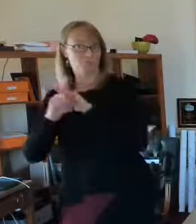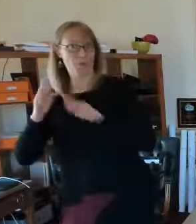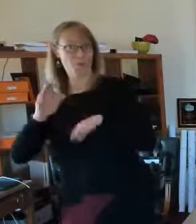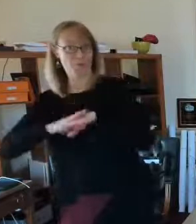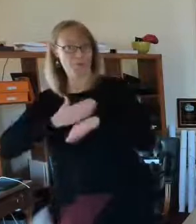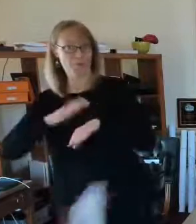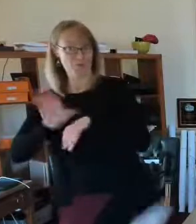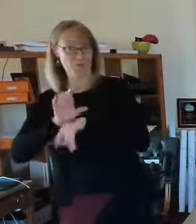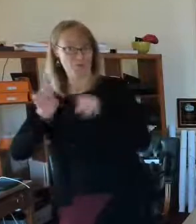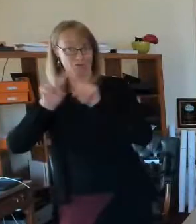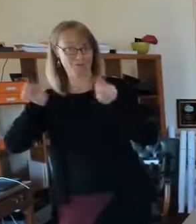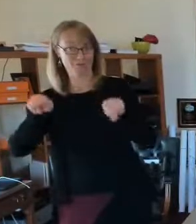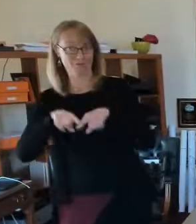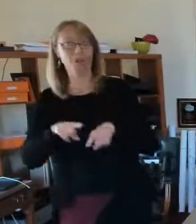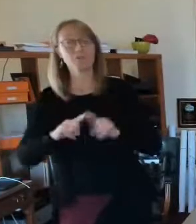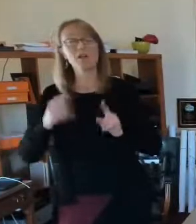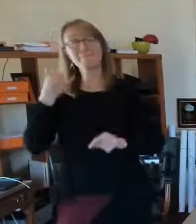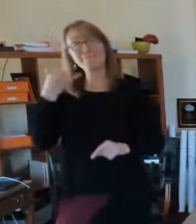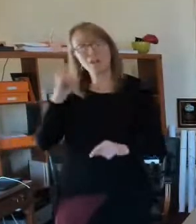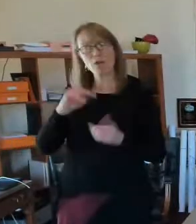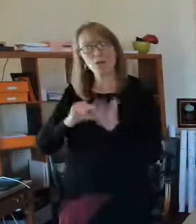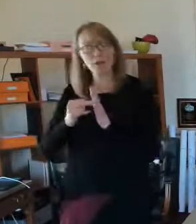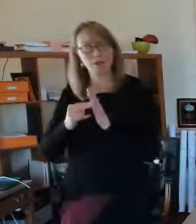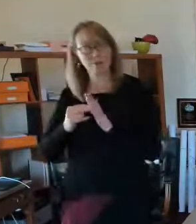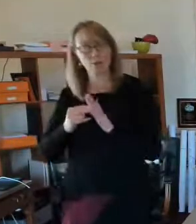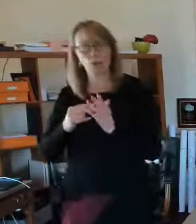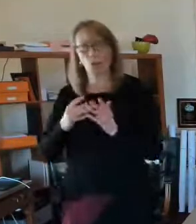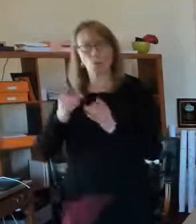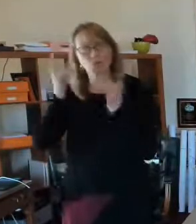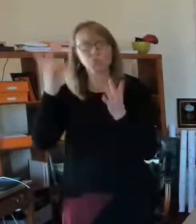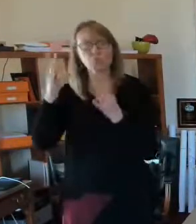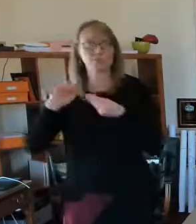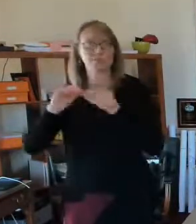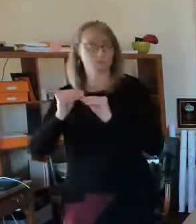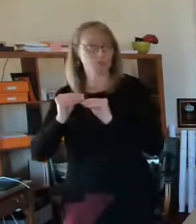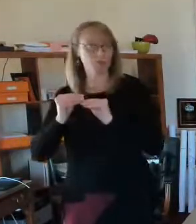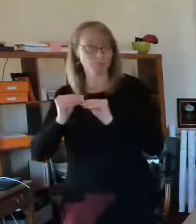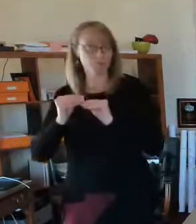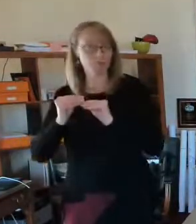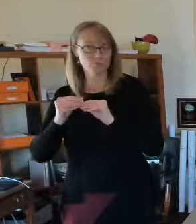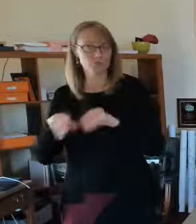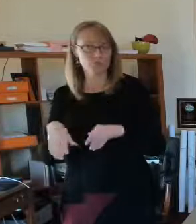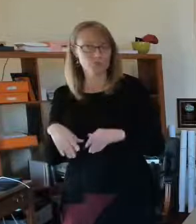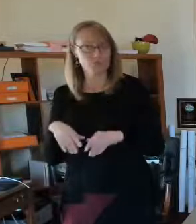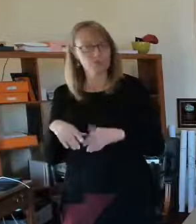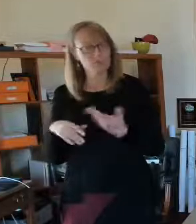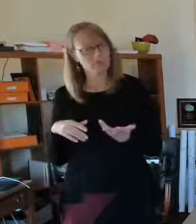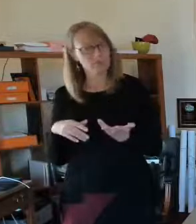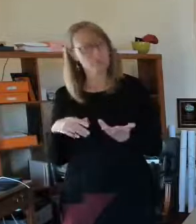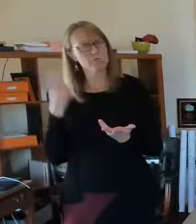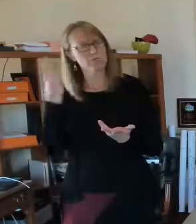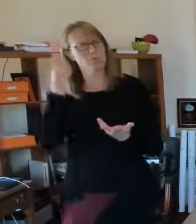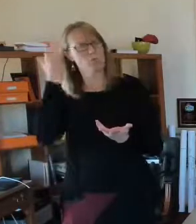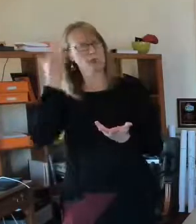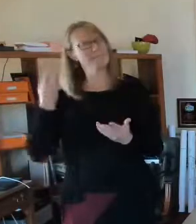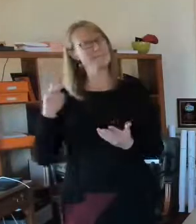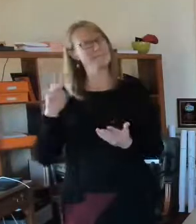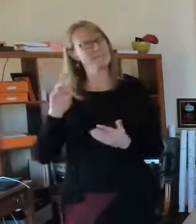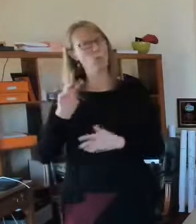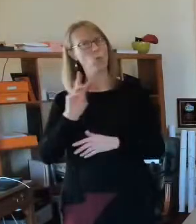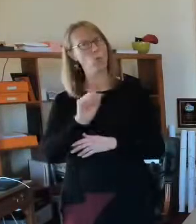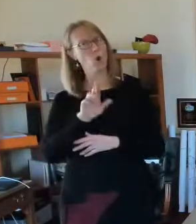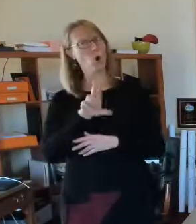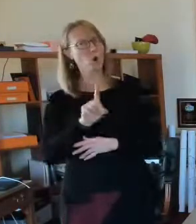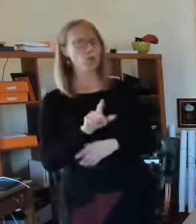cases. Now, of course, everyone wants to know, well, why? Why do we have such a high number of cases in the 16th ward, the 23rd ward,